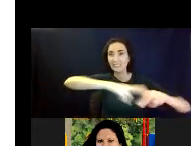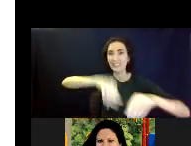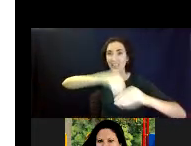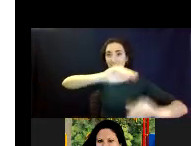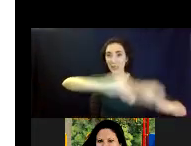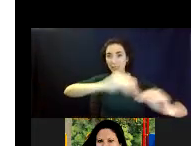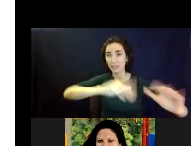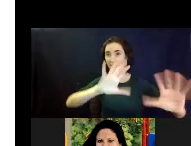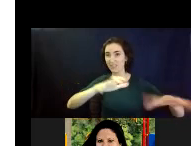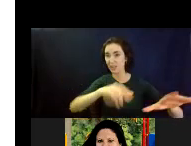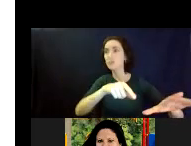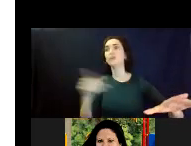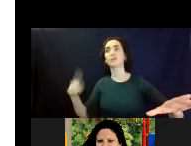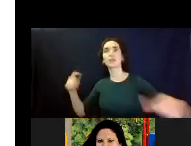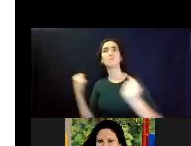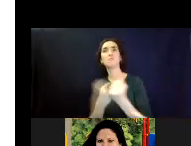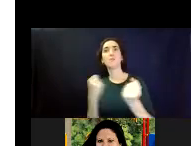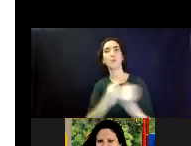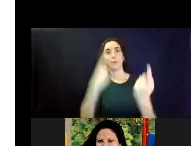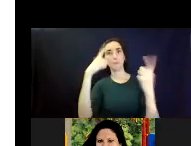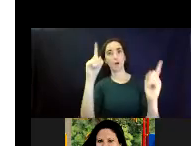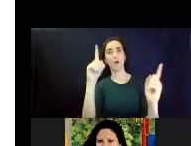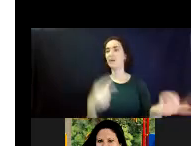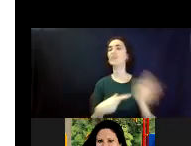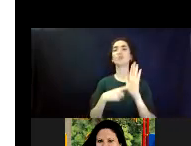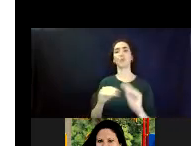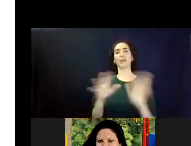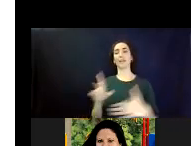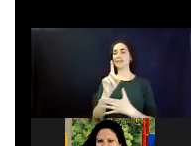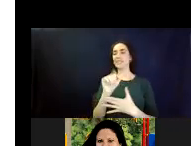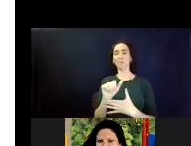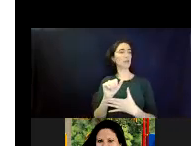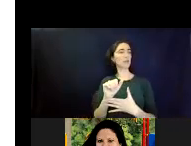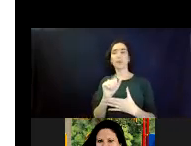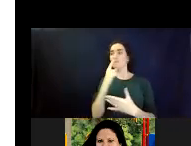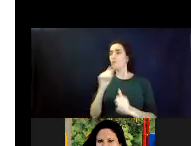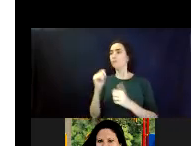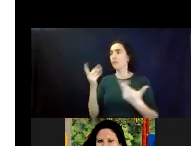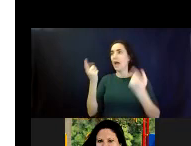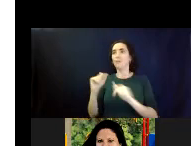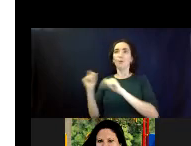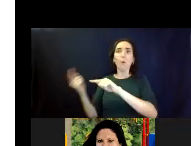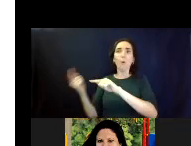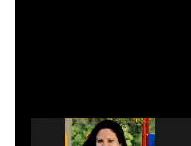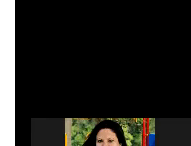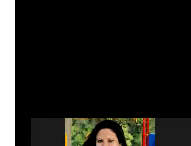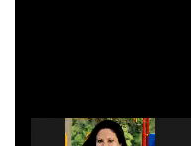demonstrated the understanding that disability doesn't discriminate, and that everyone deserves equality and